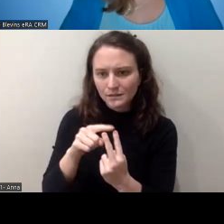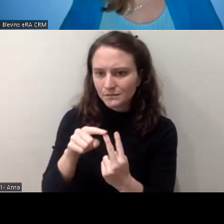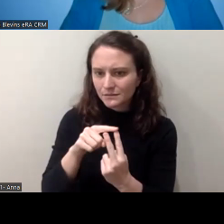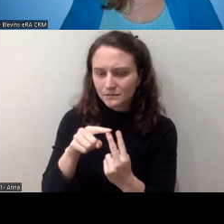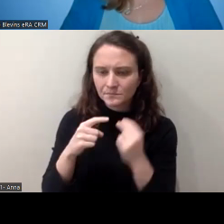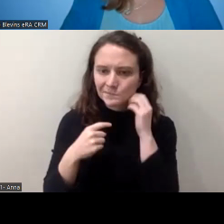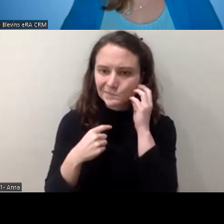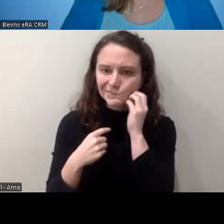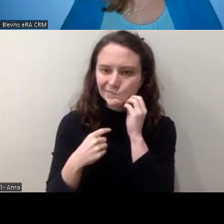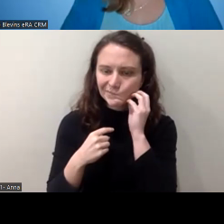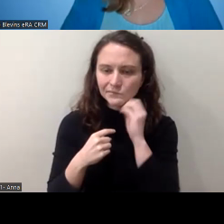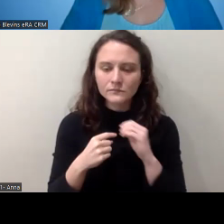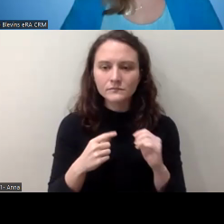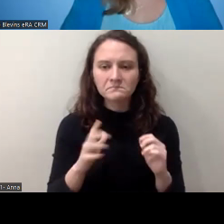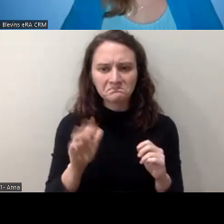our,